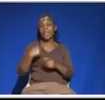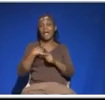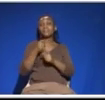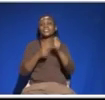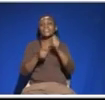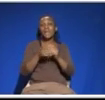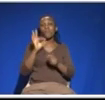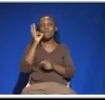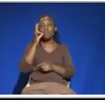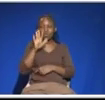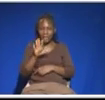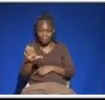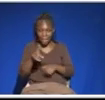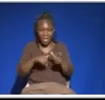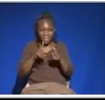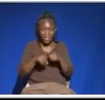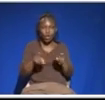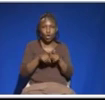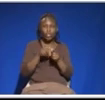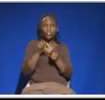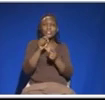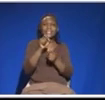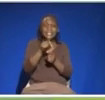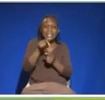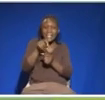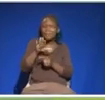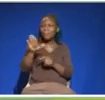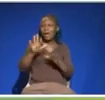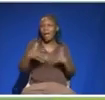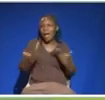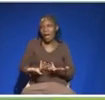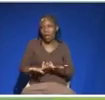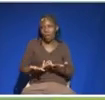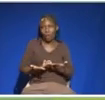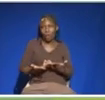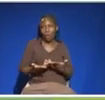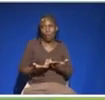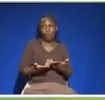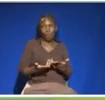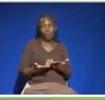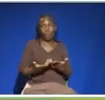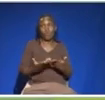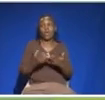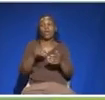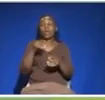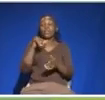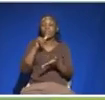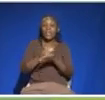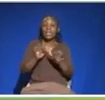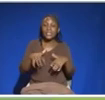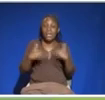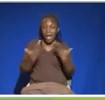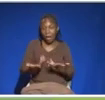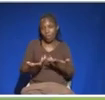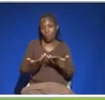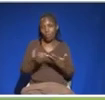And finally, we have the structure of the seed and the pattern of placentation. So basically, those are